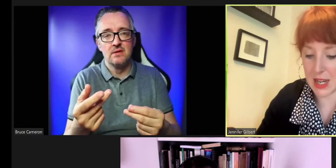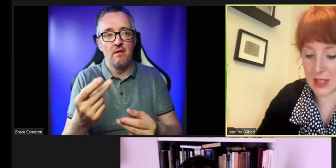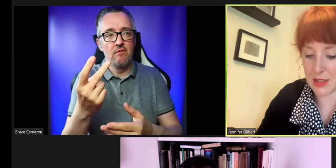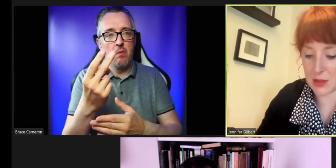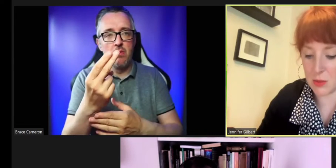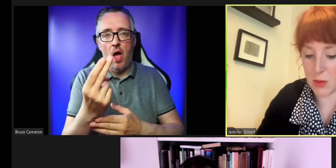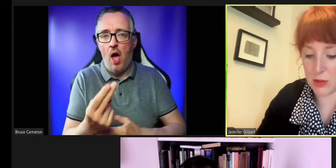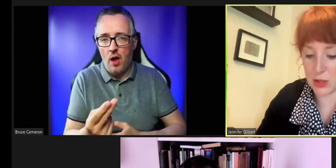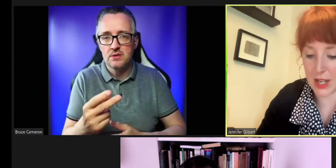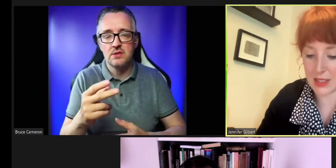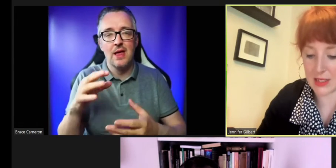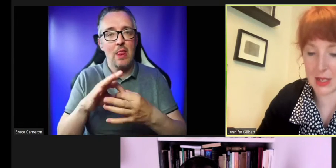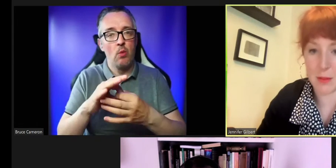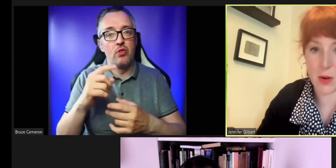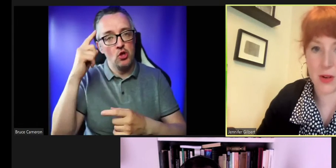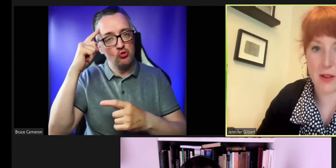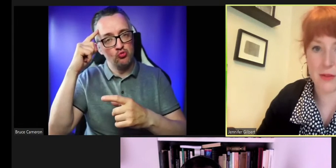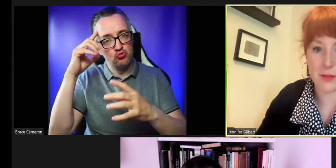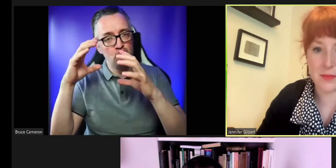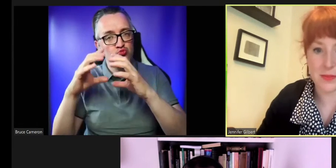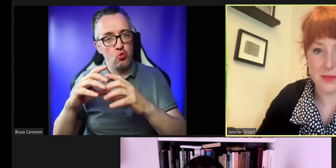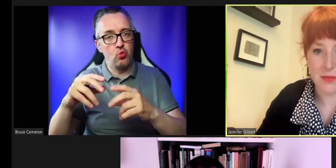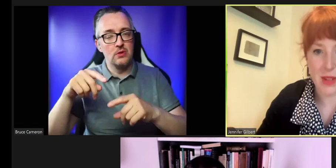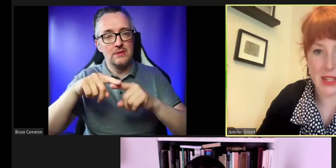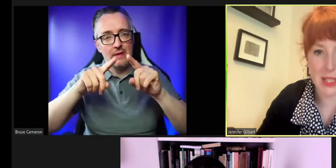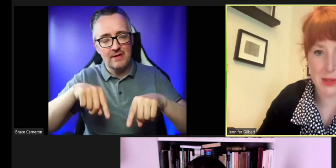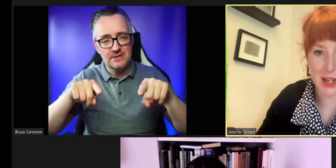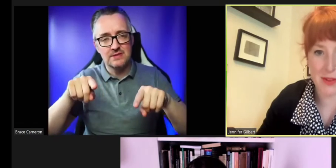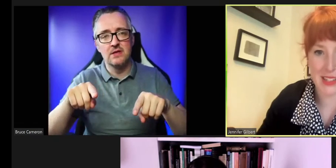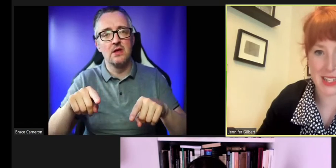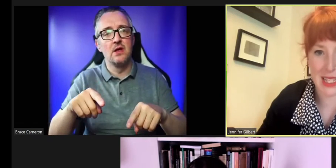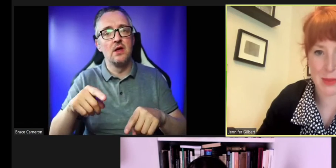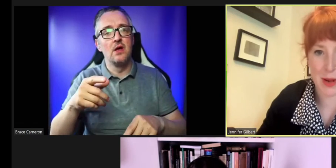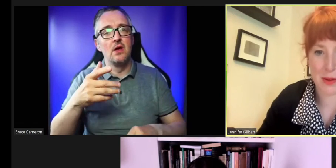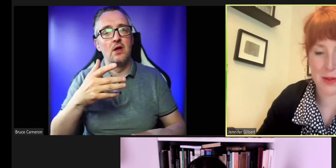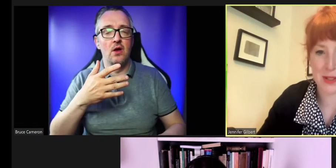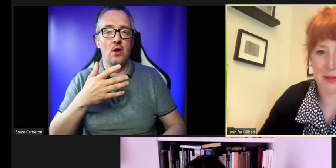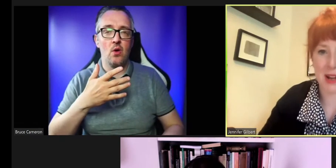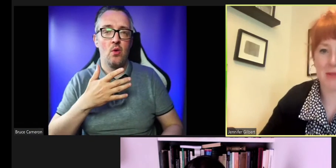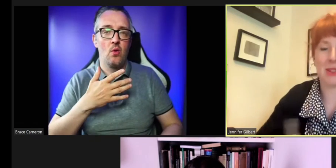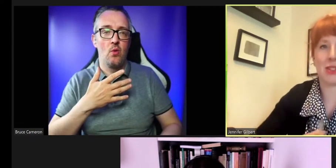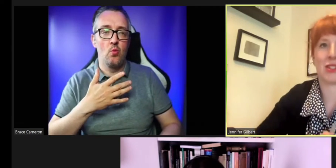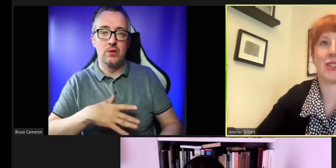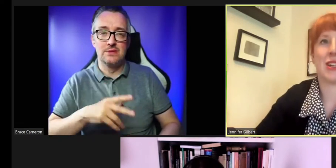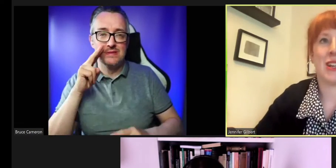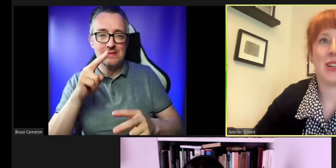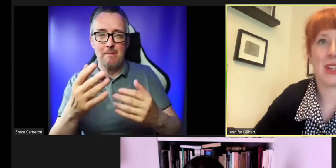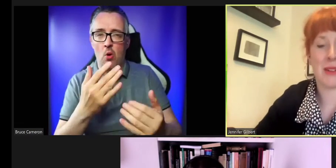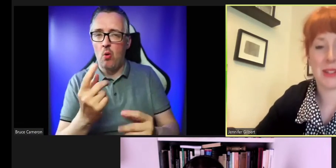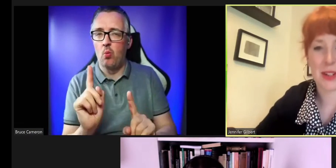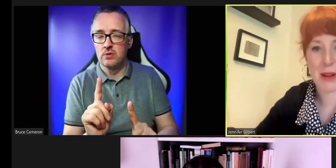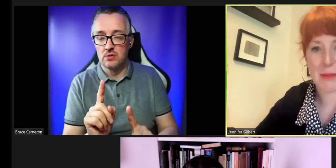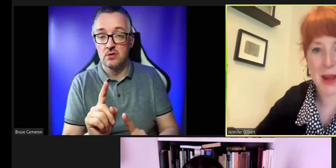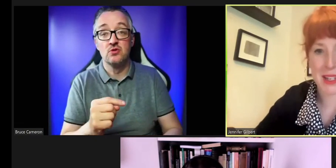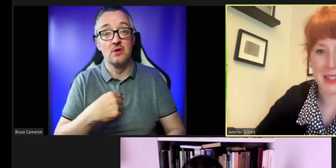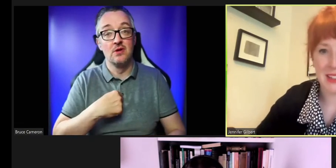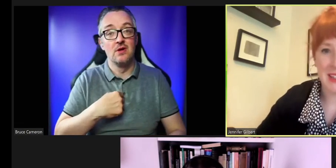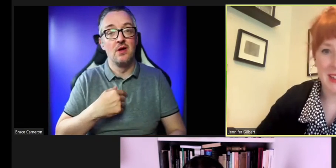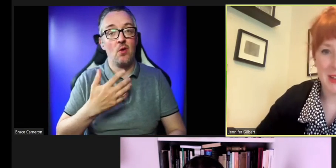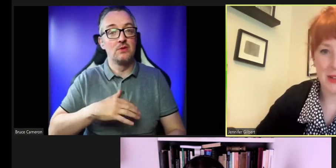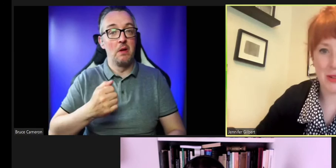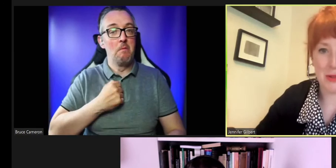neurodivergency, and what would you like to see more of? And this was directed at us both. So I was just going to throw in